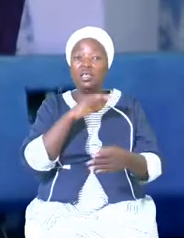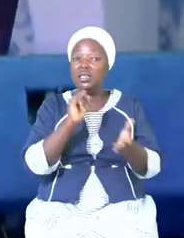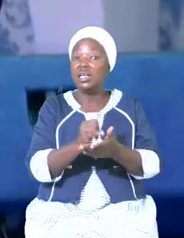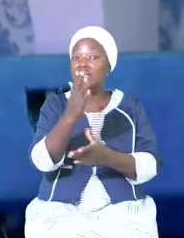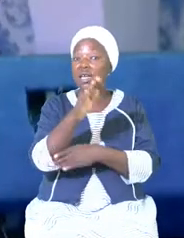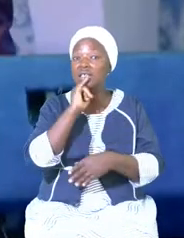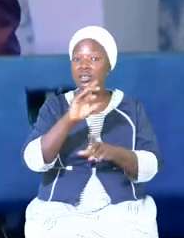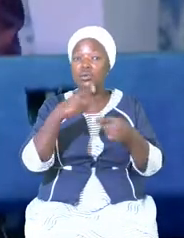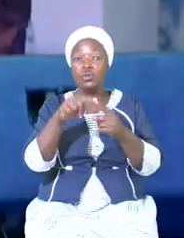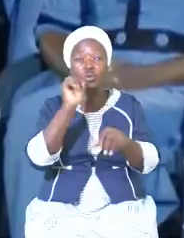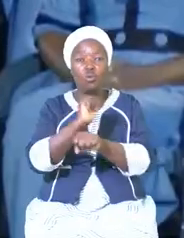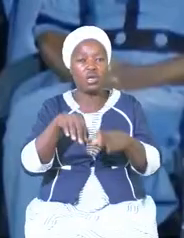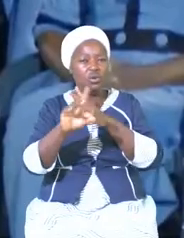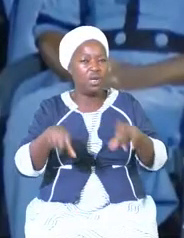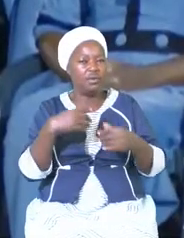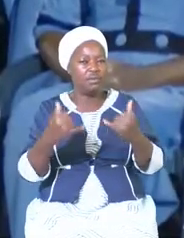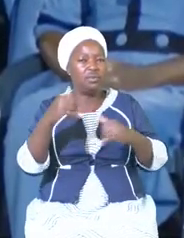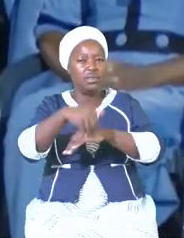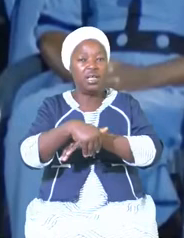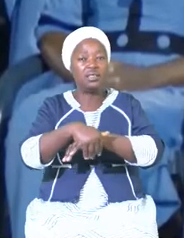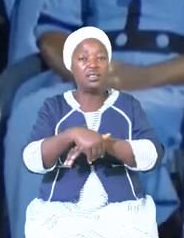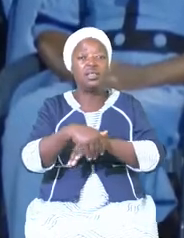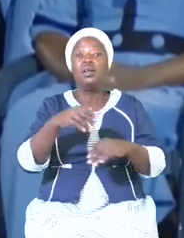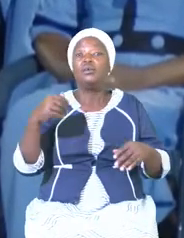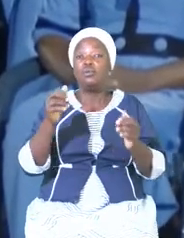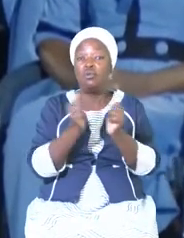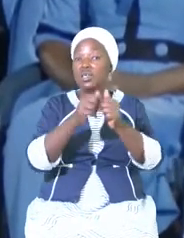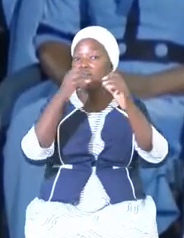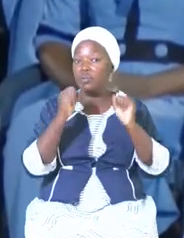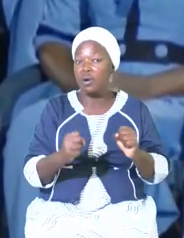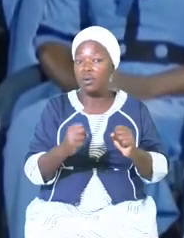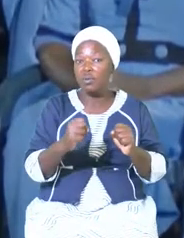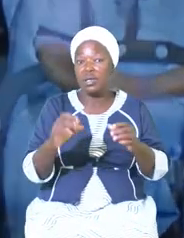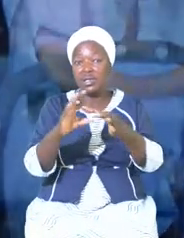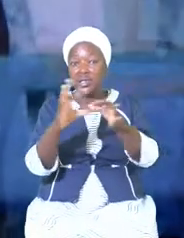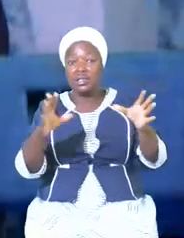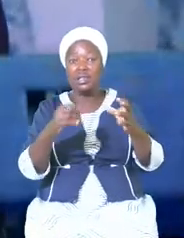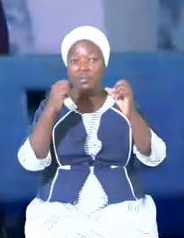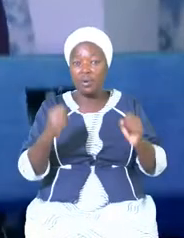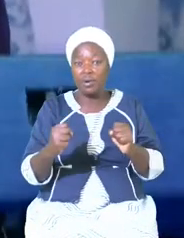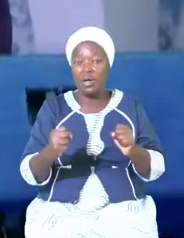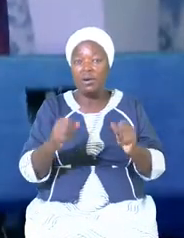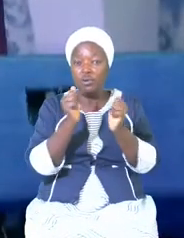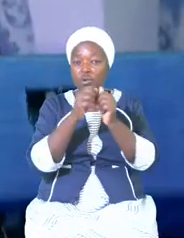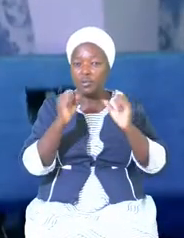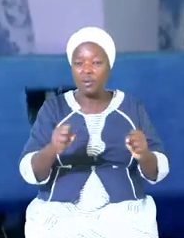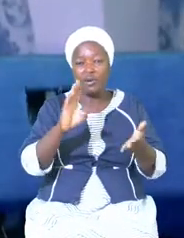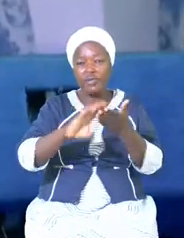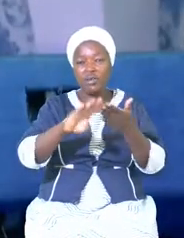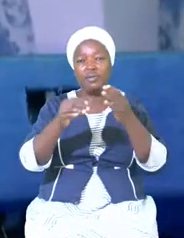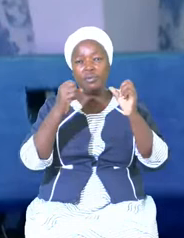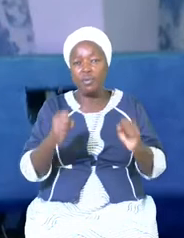to work in your life tonight. With power, disengaging power, with power, forgiving power,